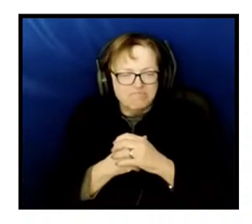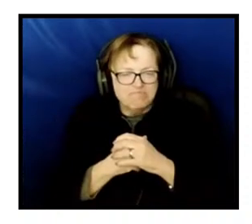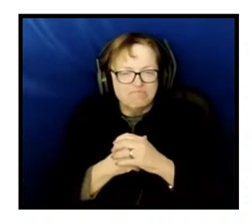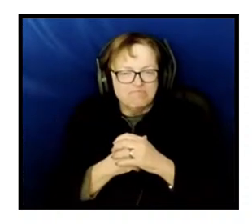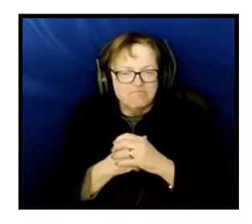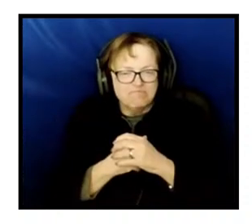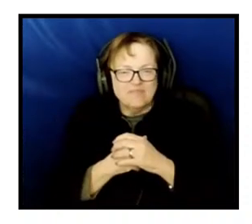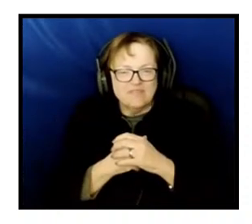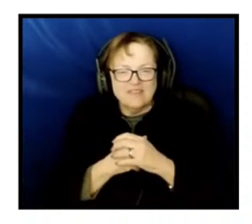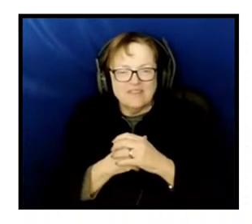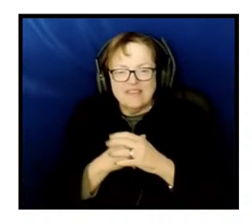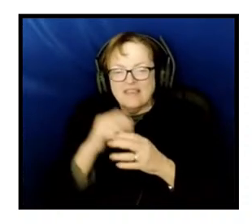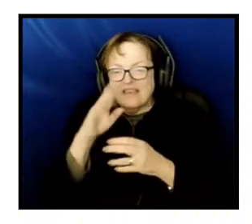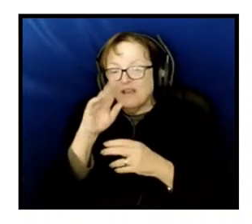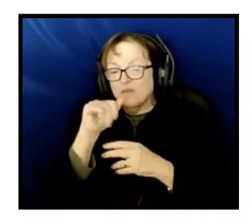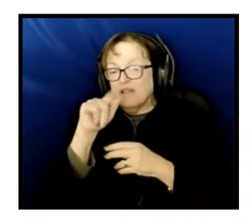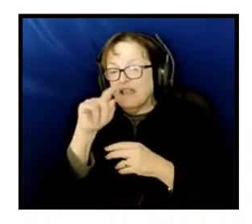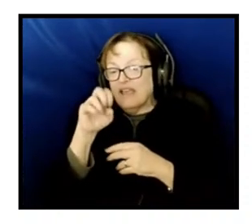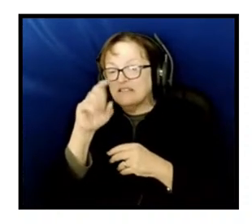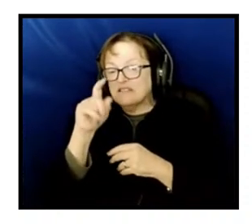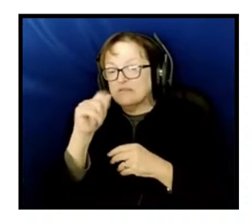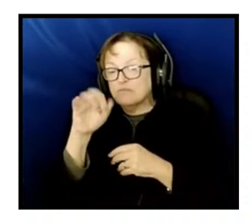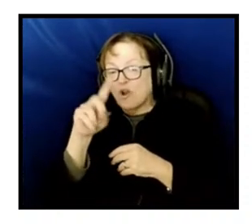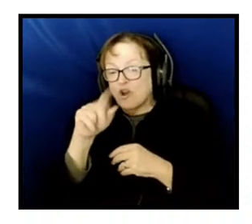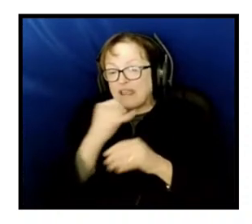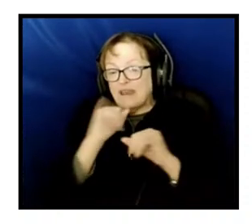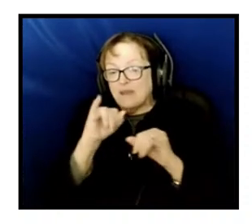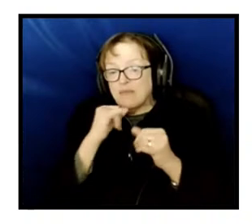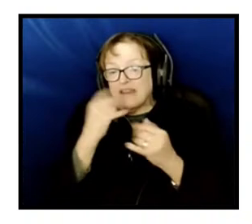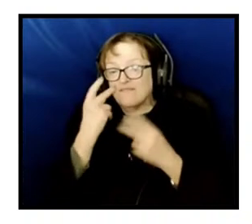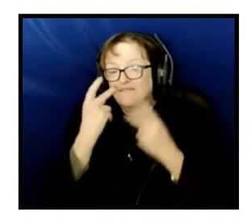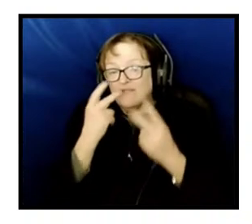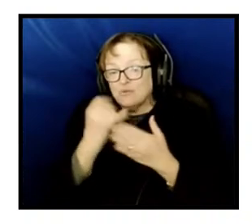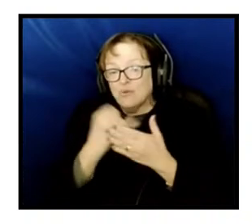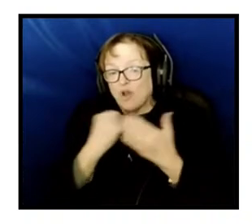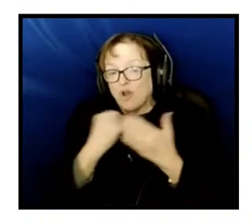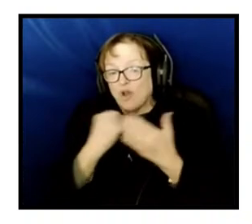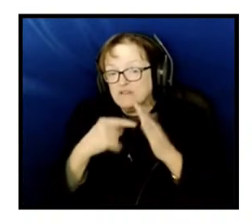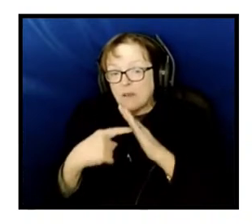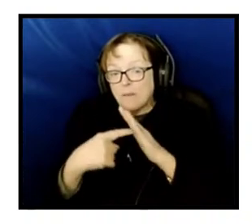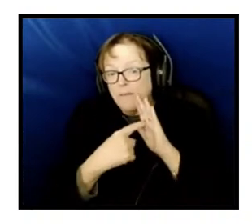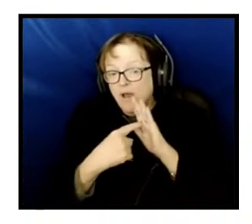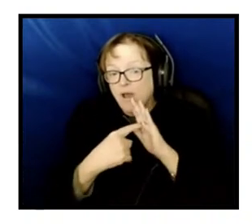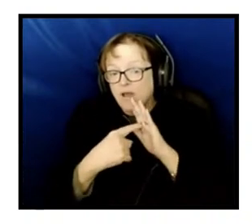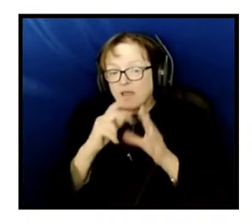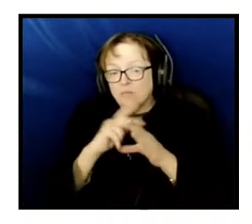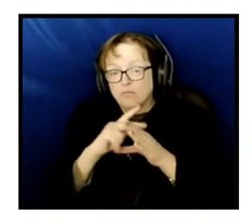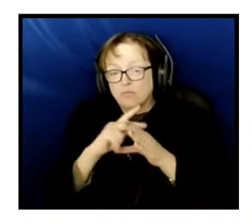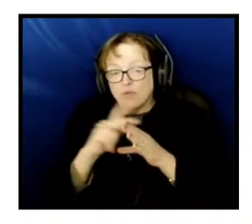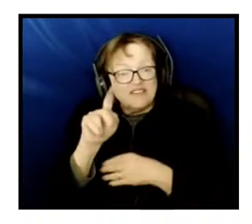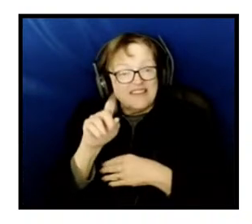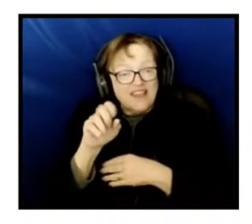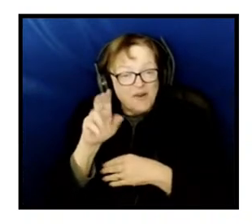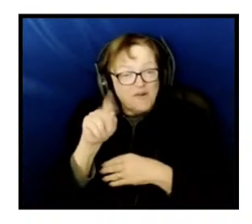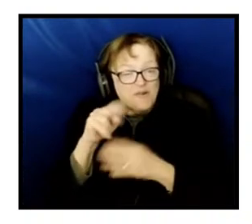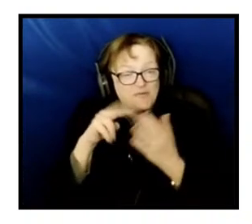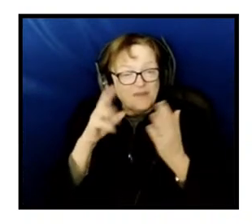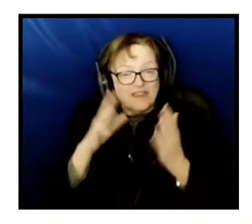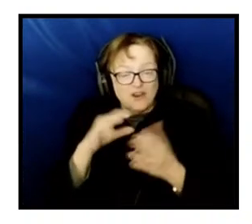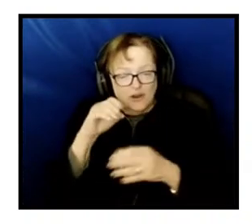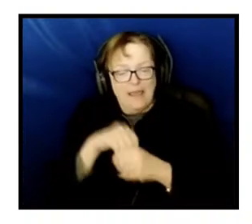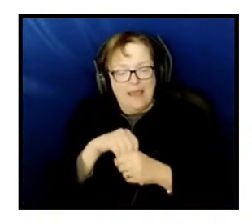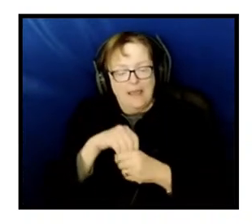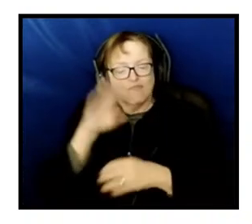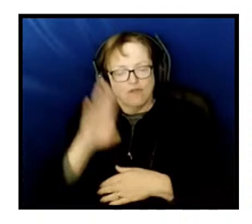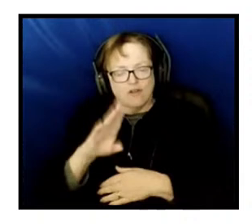Blaise Sparta is an independent visual artist, model, and professional tarot reader based in Brooklyn, New